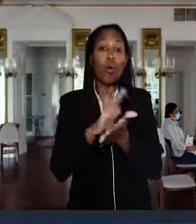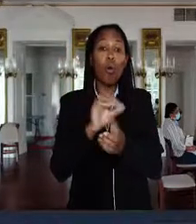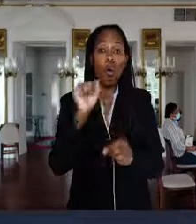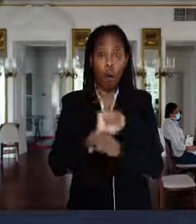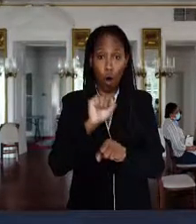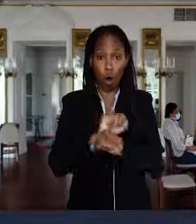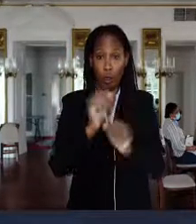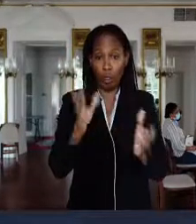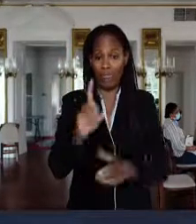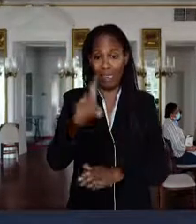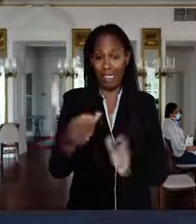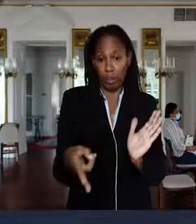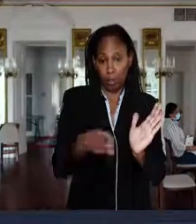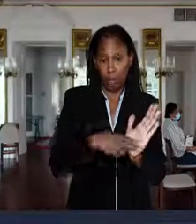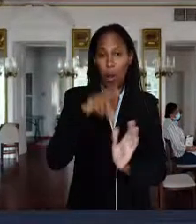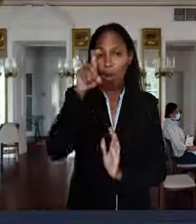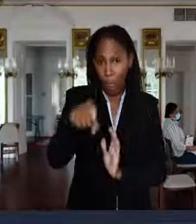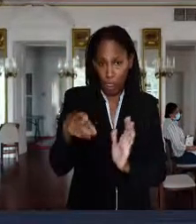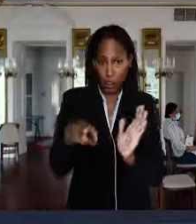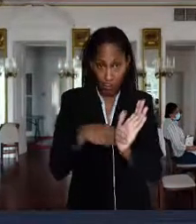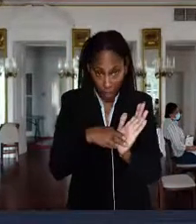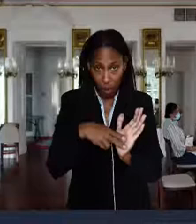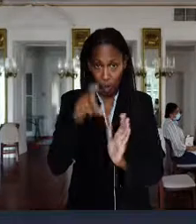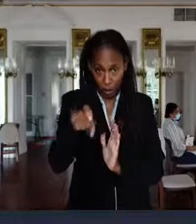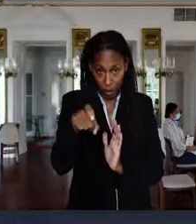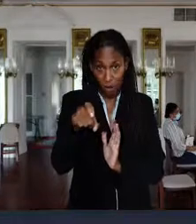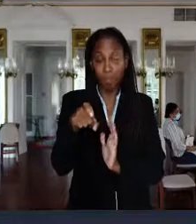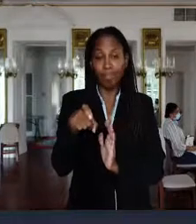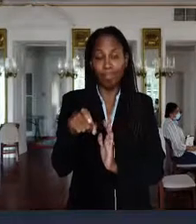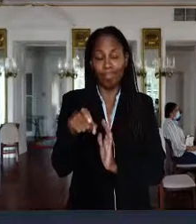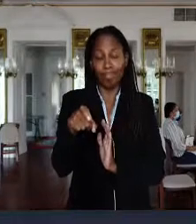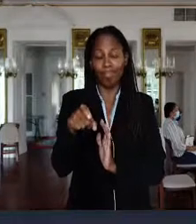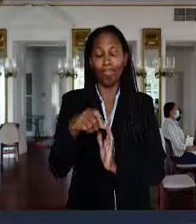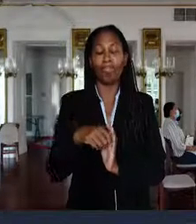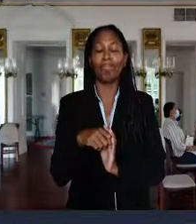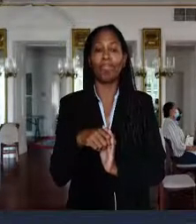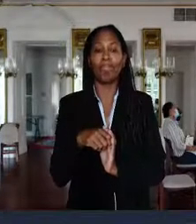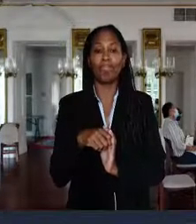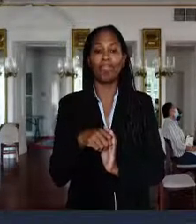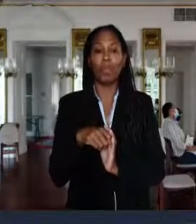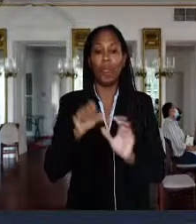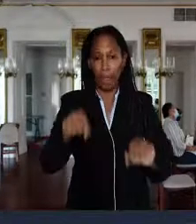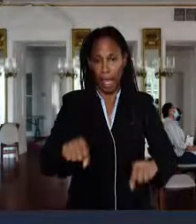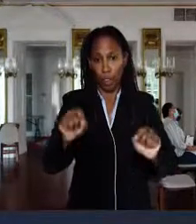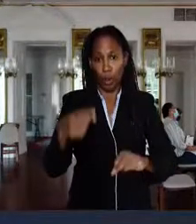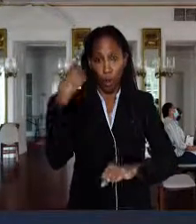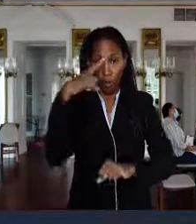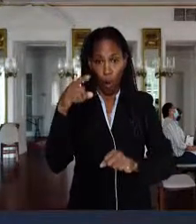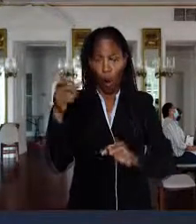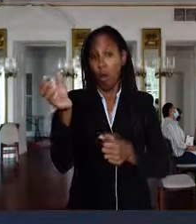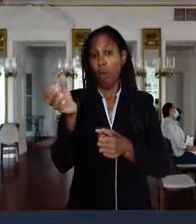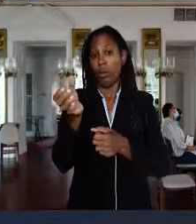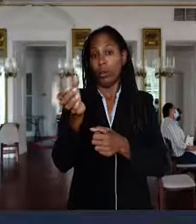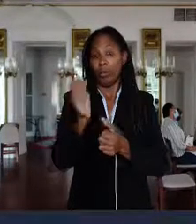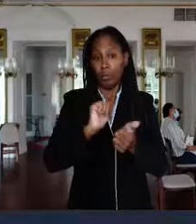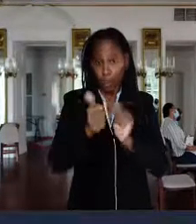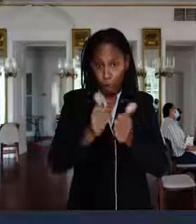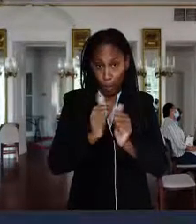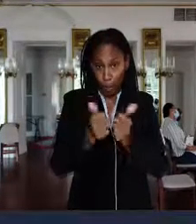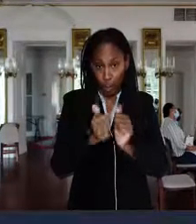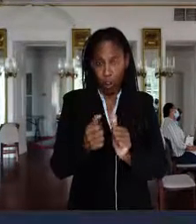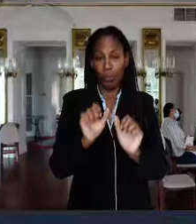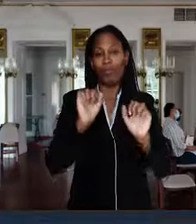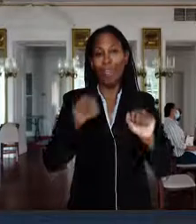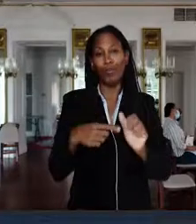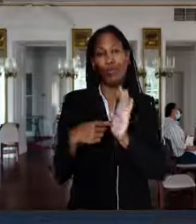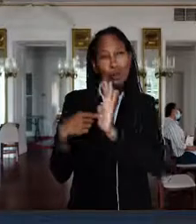register. Now, this one you have to register for in order to qualify for this drawing, because we have to verify that you're actually